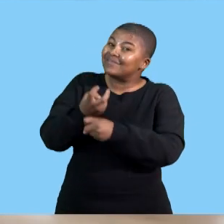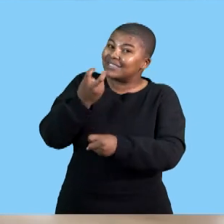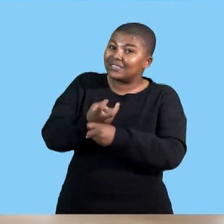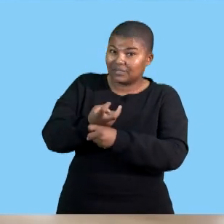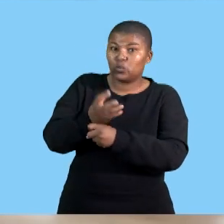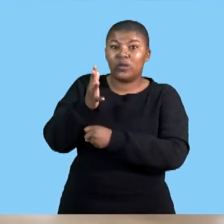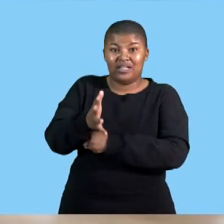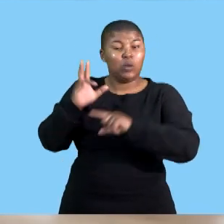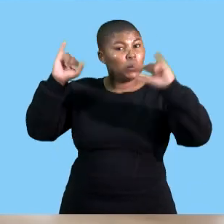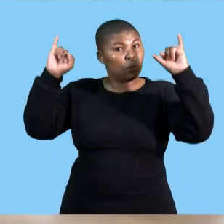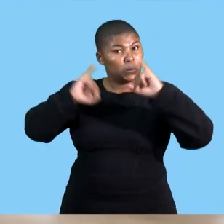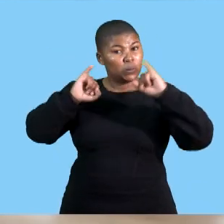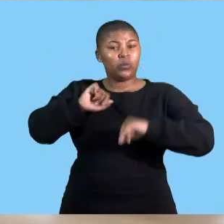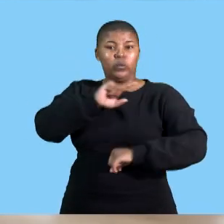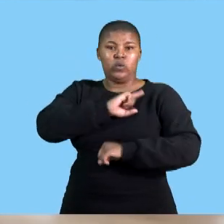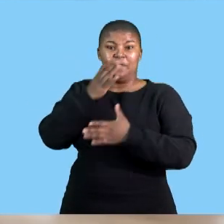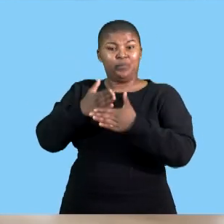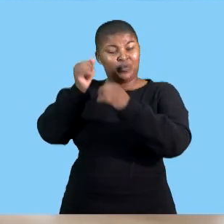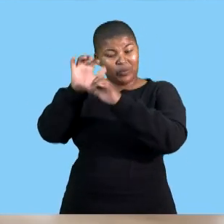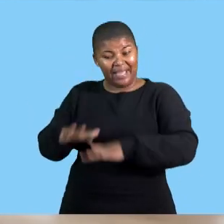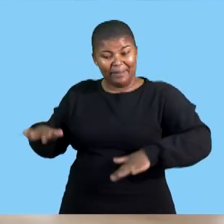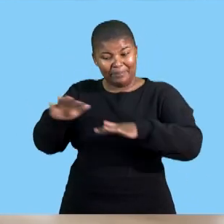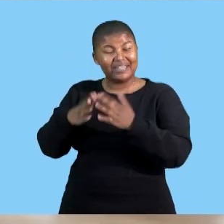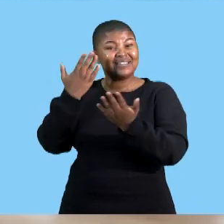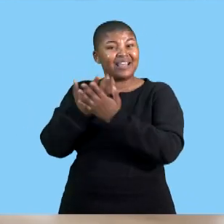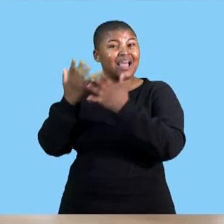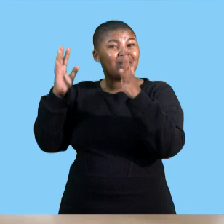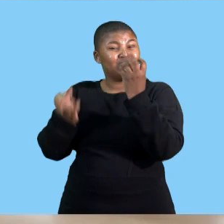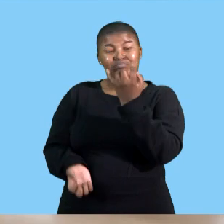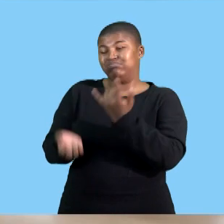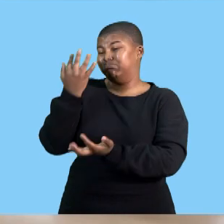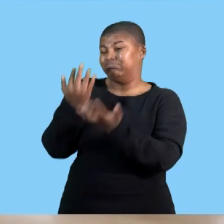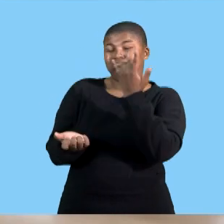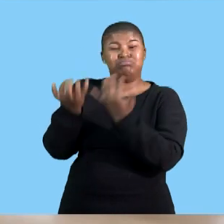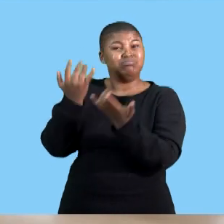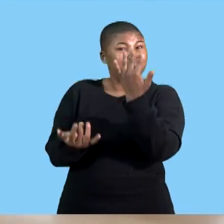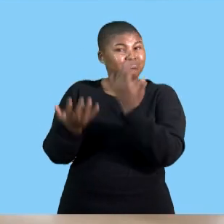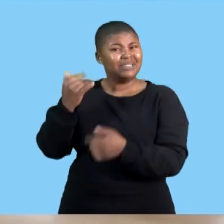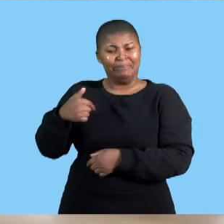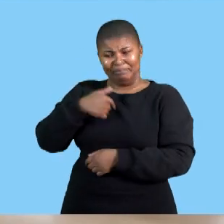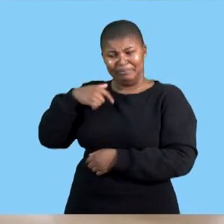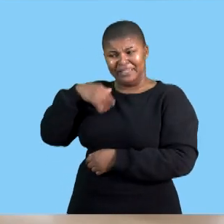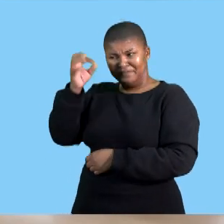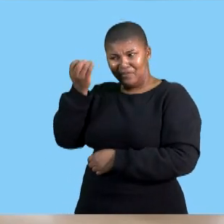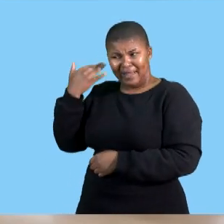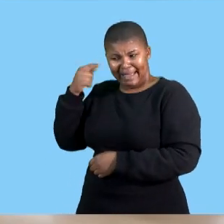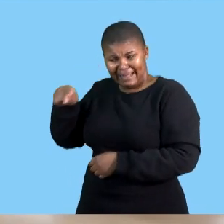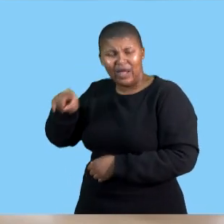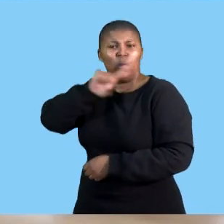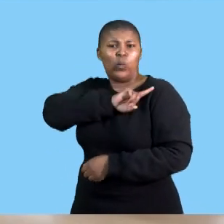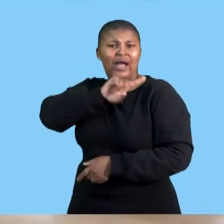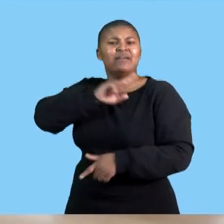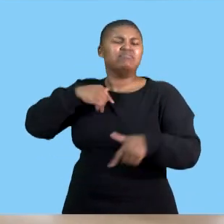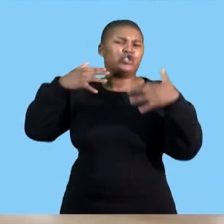might burn down. So I am probably behaving like this because of the high tension or mental strain that I am going